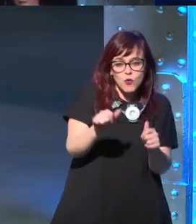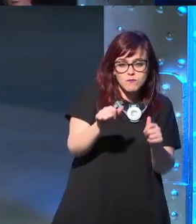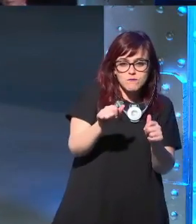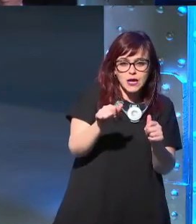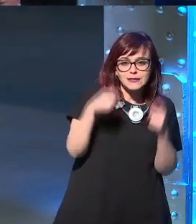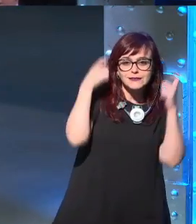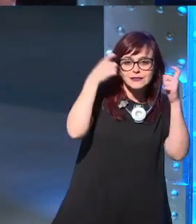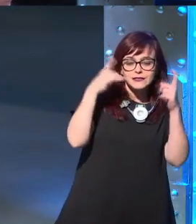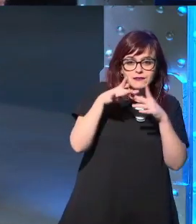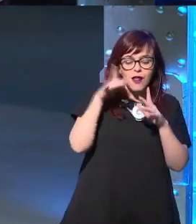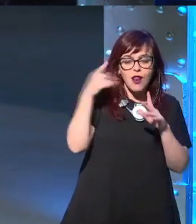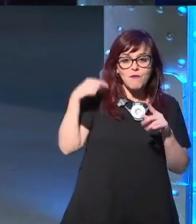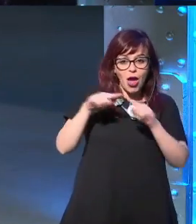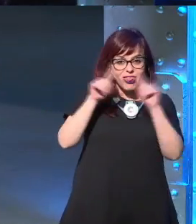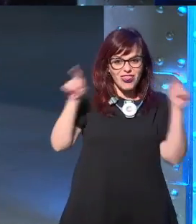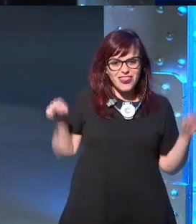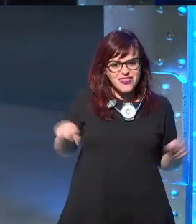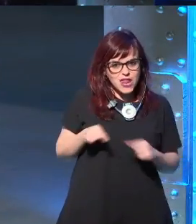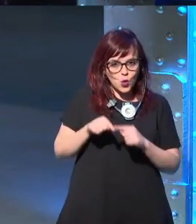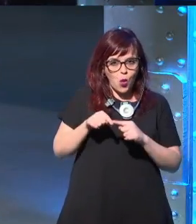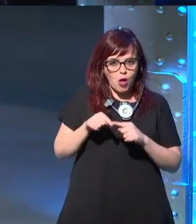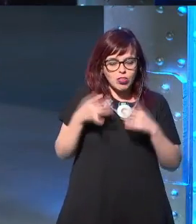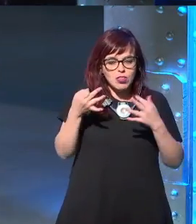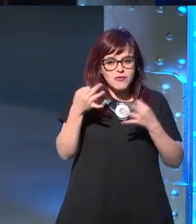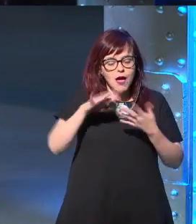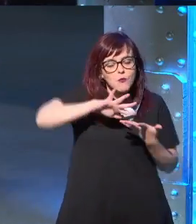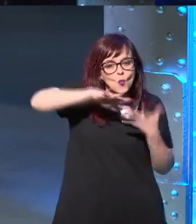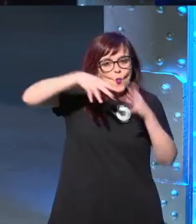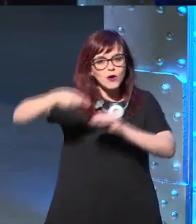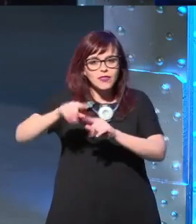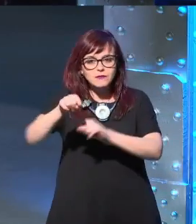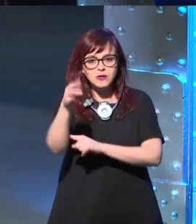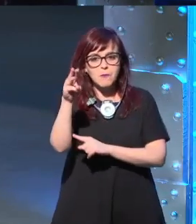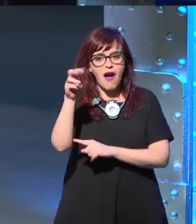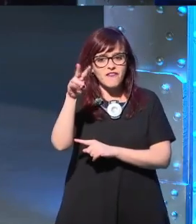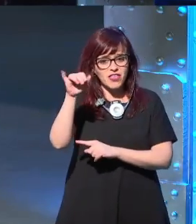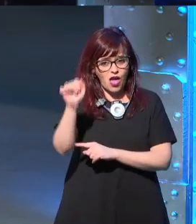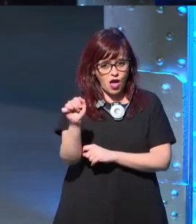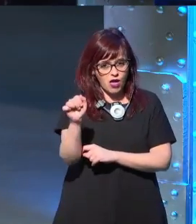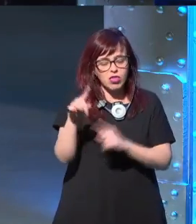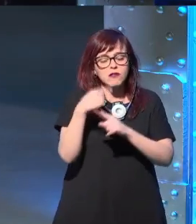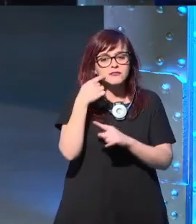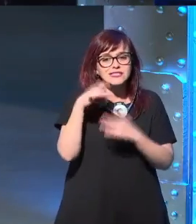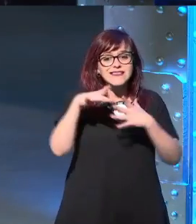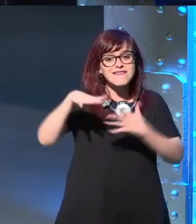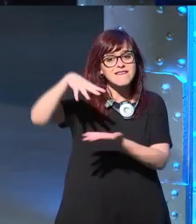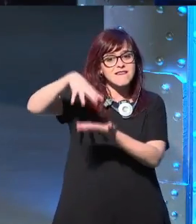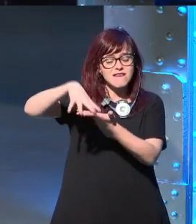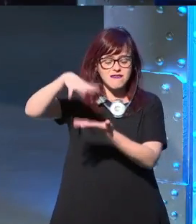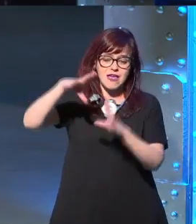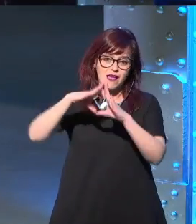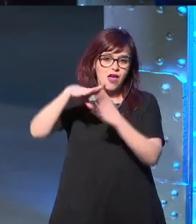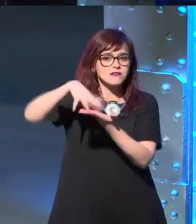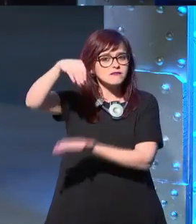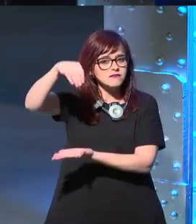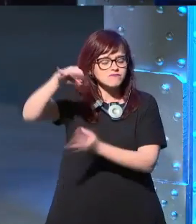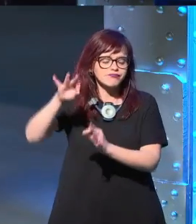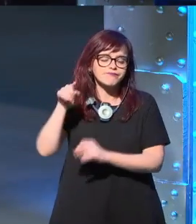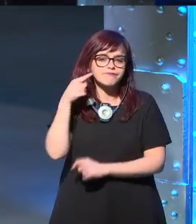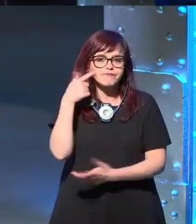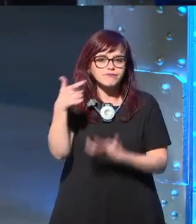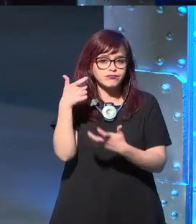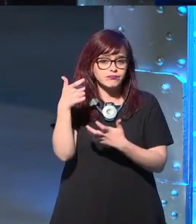So they go to Pavia, and they help build the church there. I was just there last week, and it is a gorgeous circle